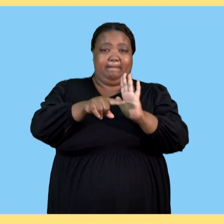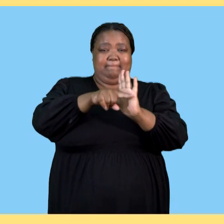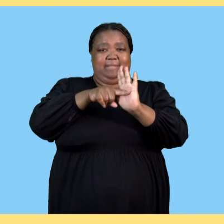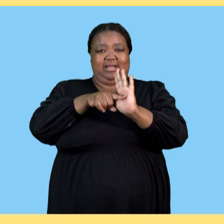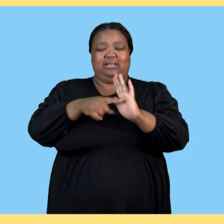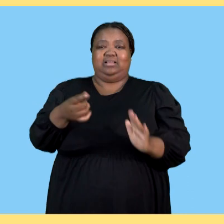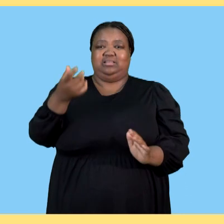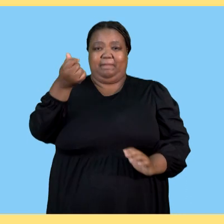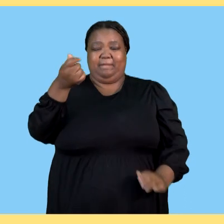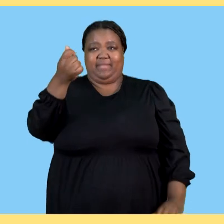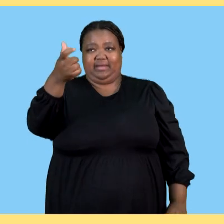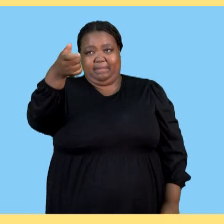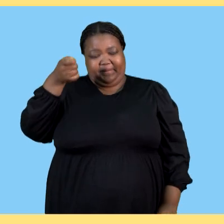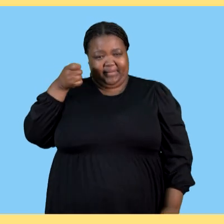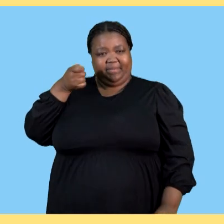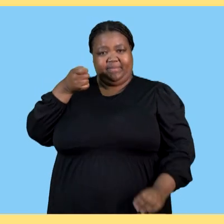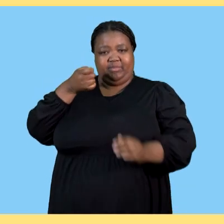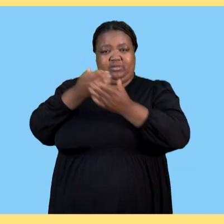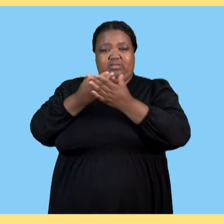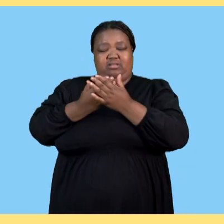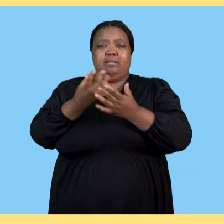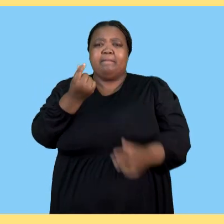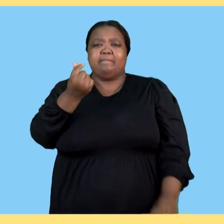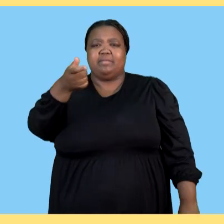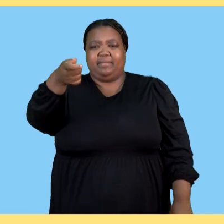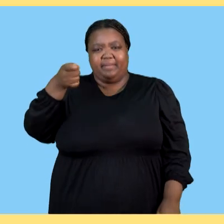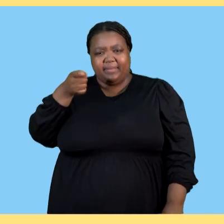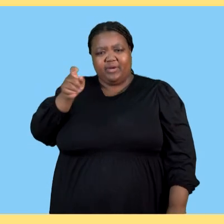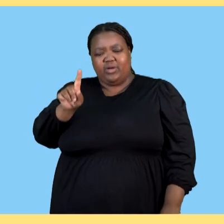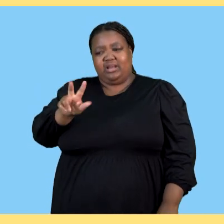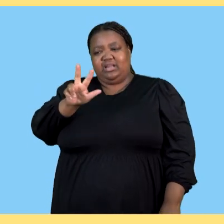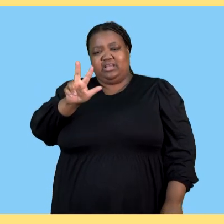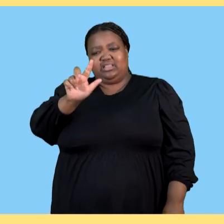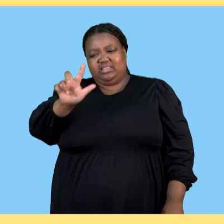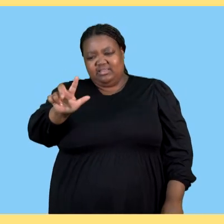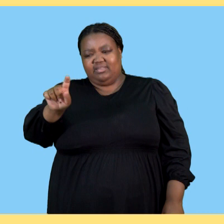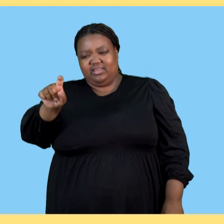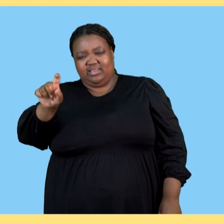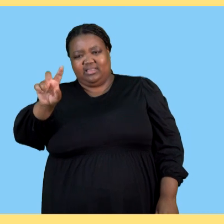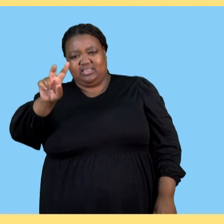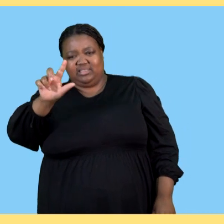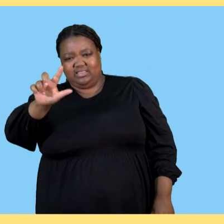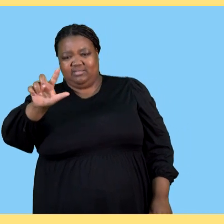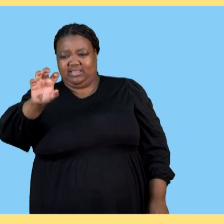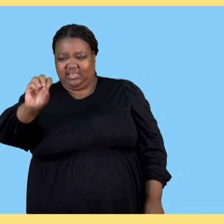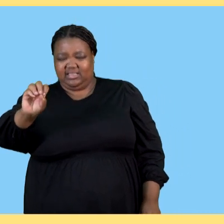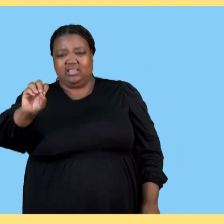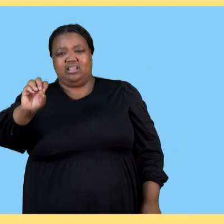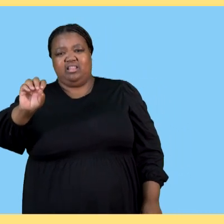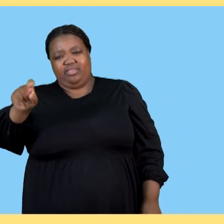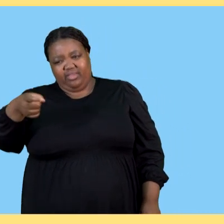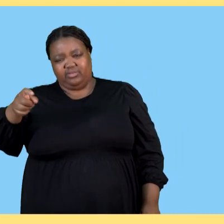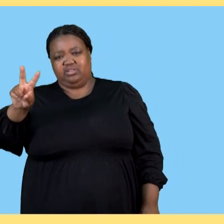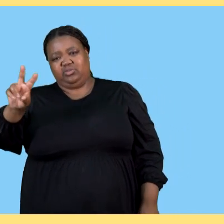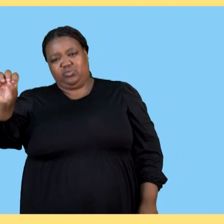Minus drawings. And my drawings is 70,200. So if I'm subtracting, I'm going to put my